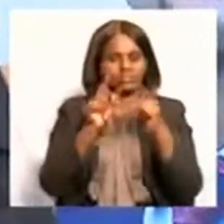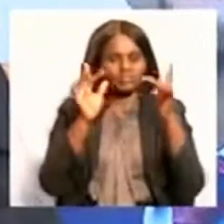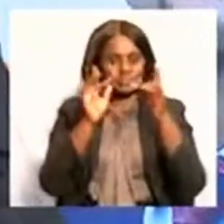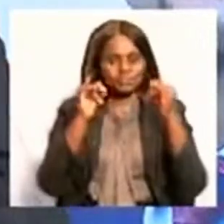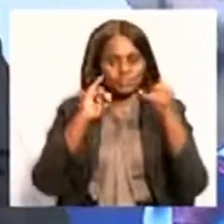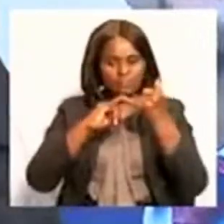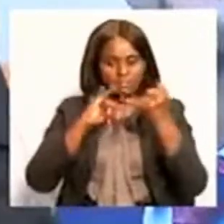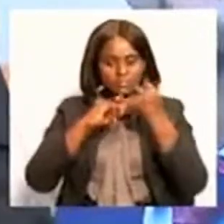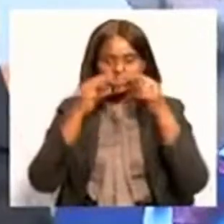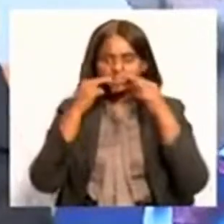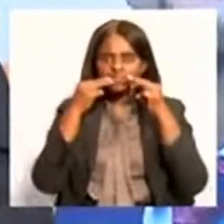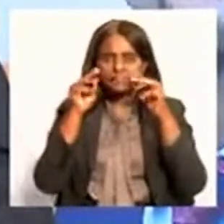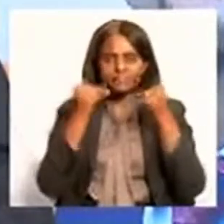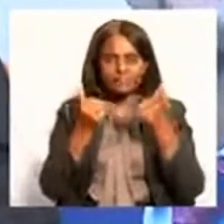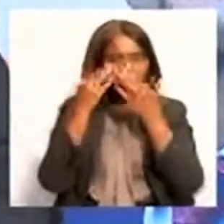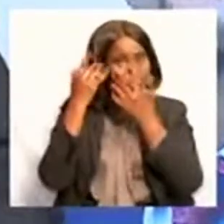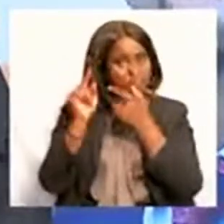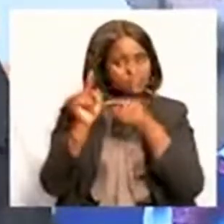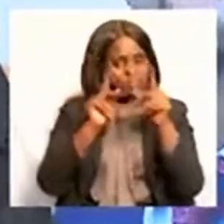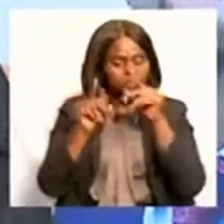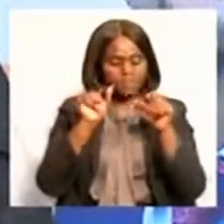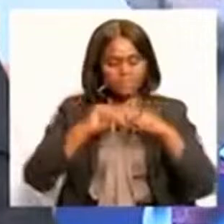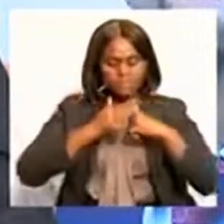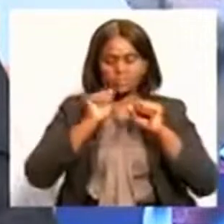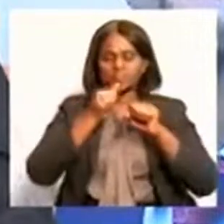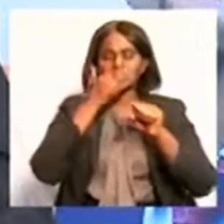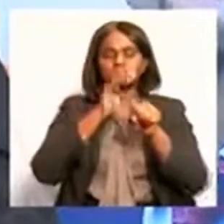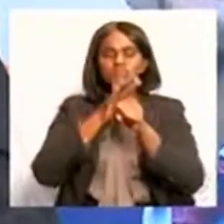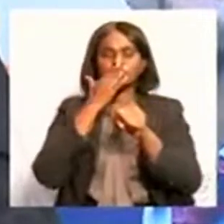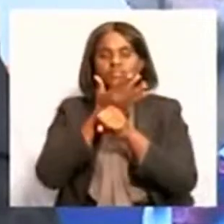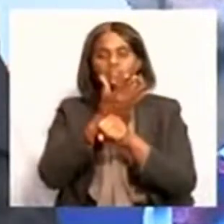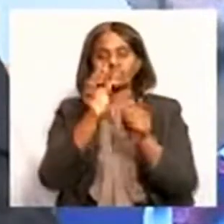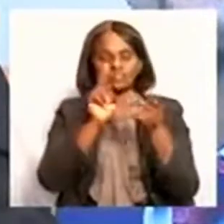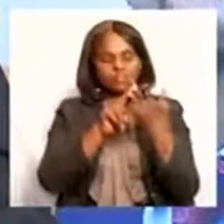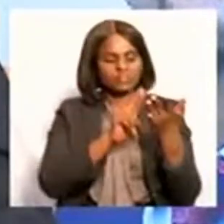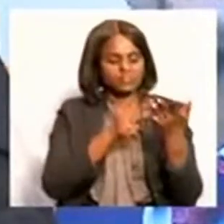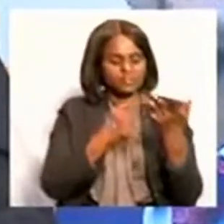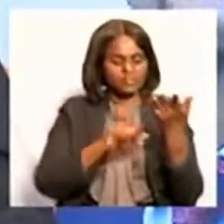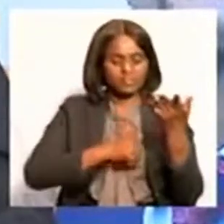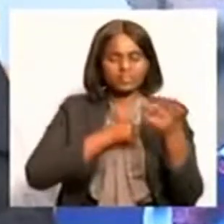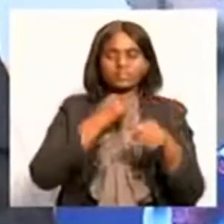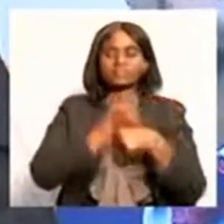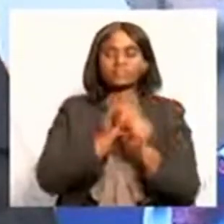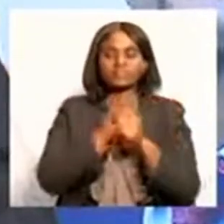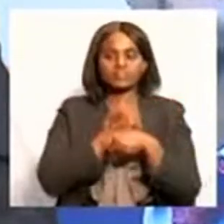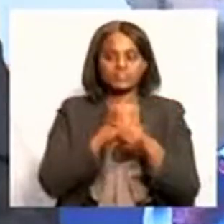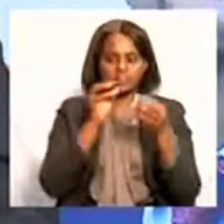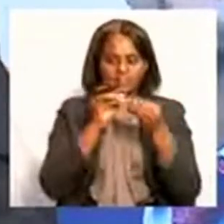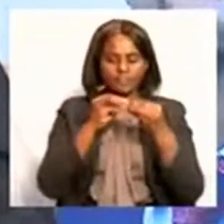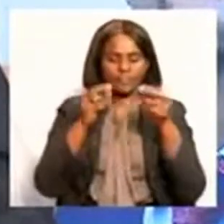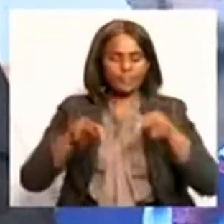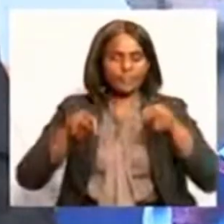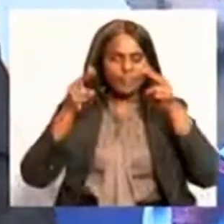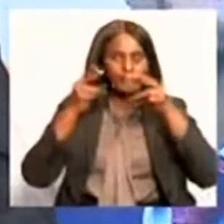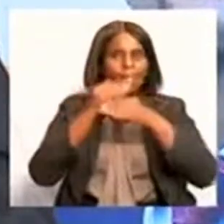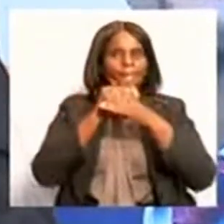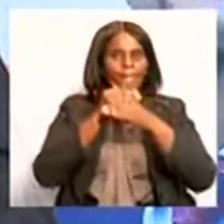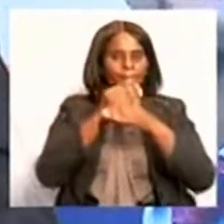meet the certain expectation of people. But we can assure you that the reports that we do produce are high quality